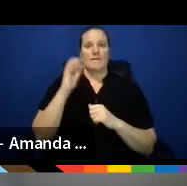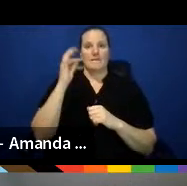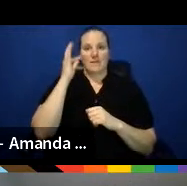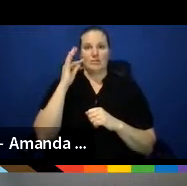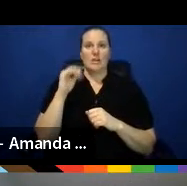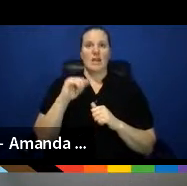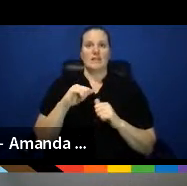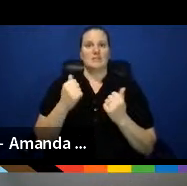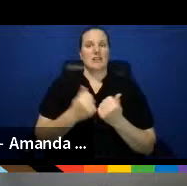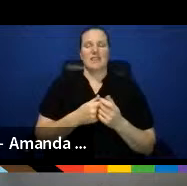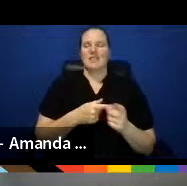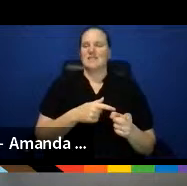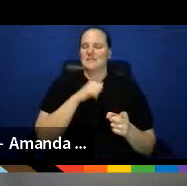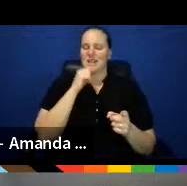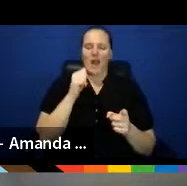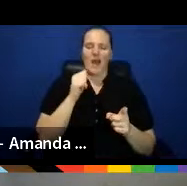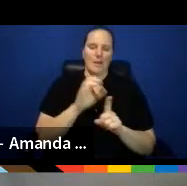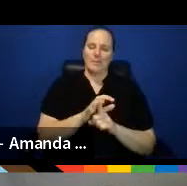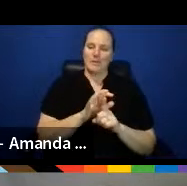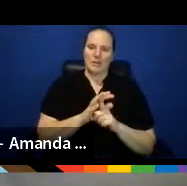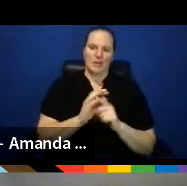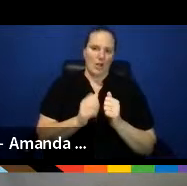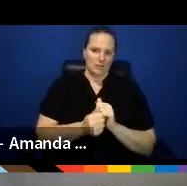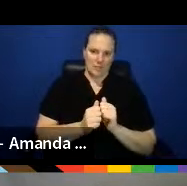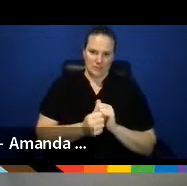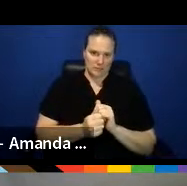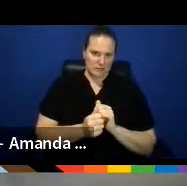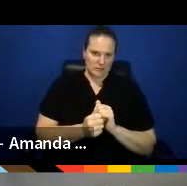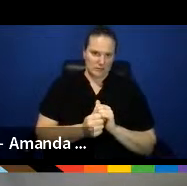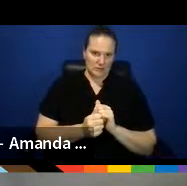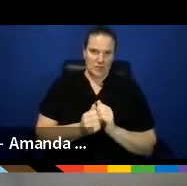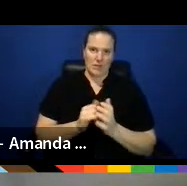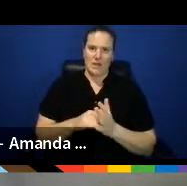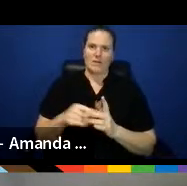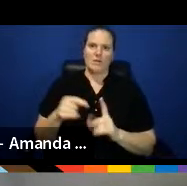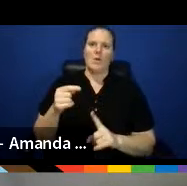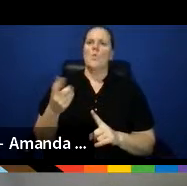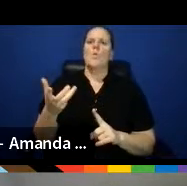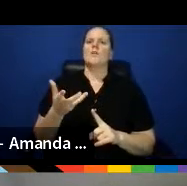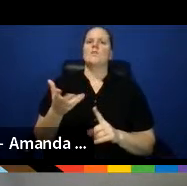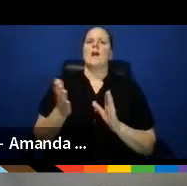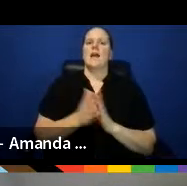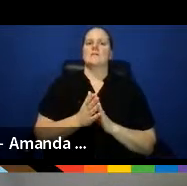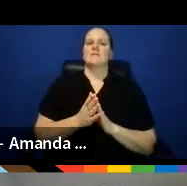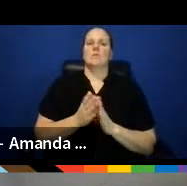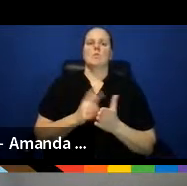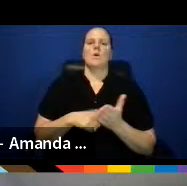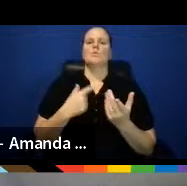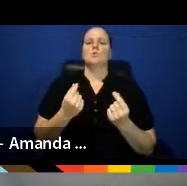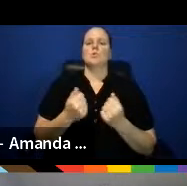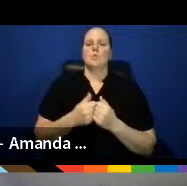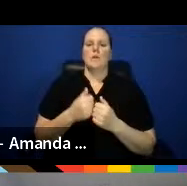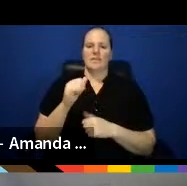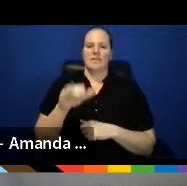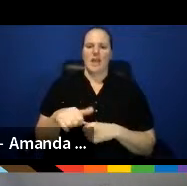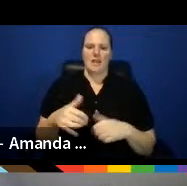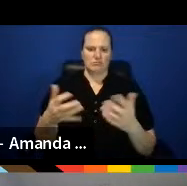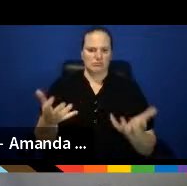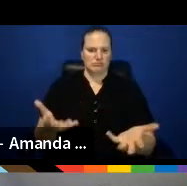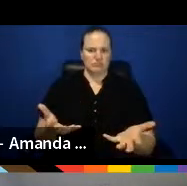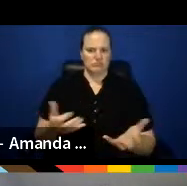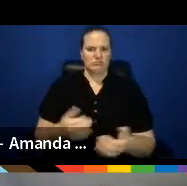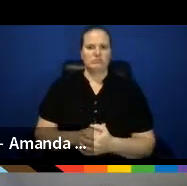this is not a popularity contest. It comes down to what are you asking for? What do we do with that?